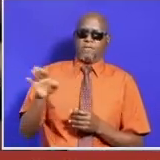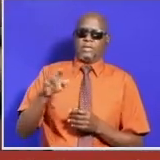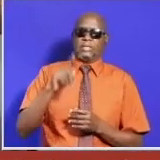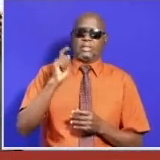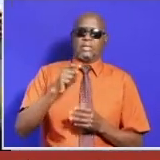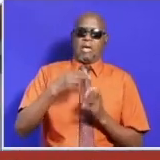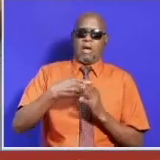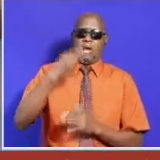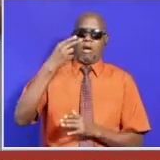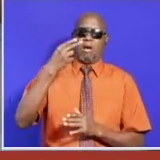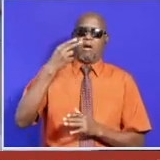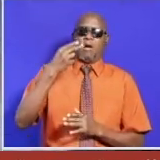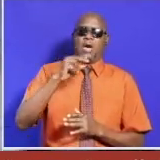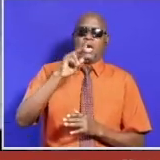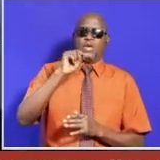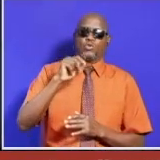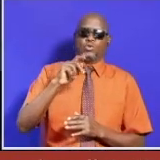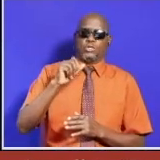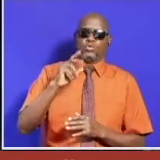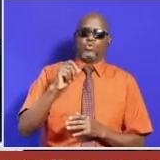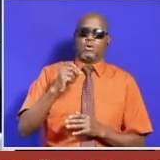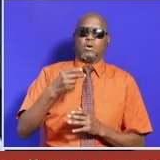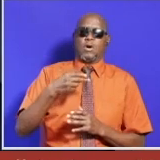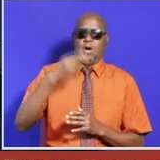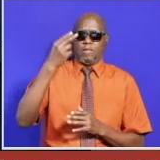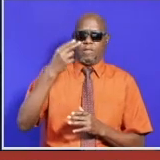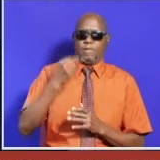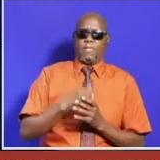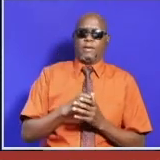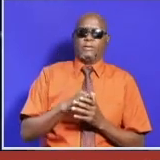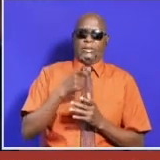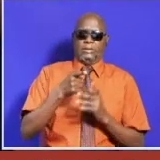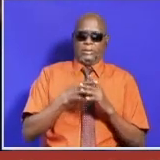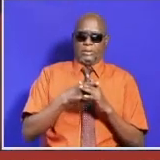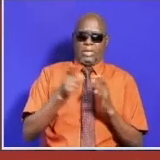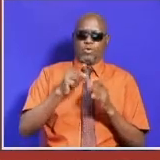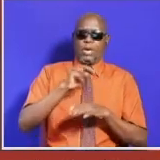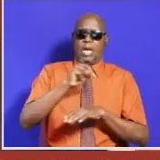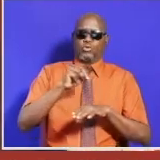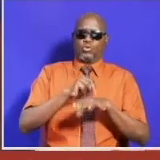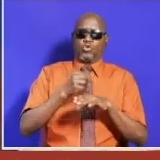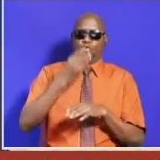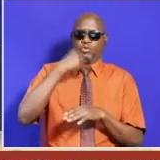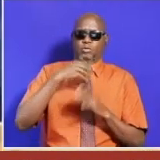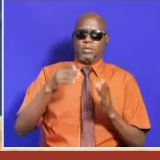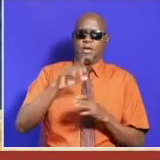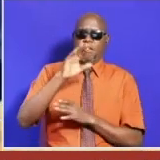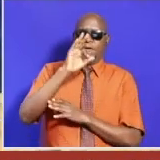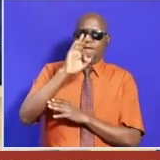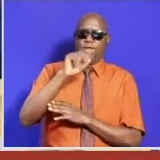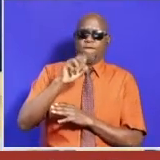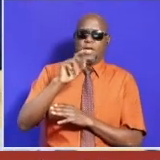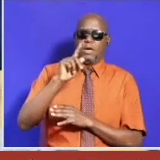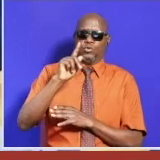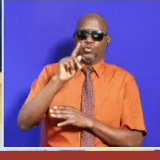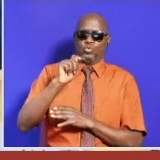high nutrient density breakfast cereals. Speaking during the official kickoff of its national consumer campaign dubbed Fiatuka na Weetabix,